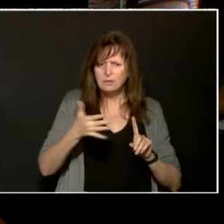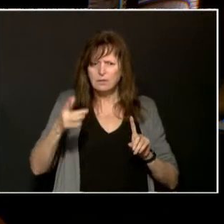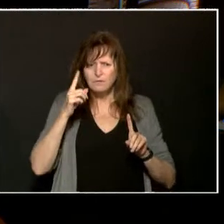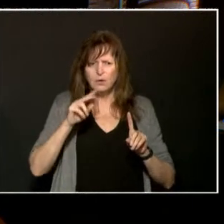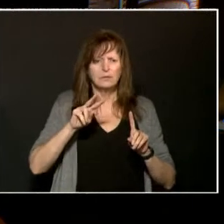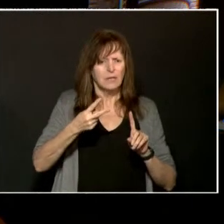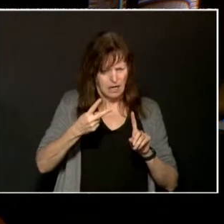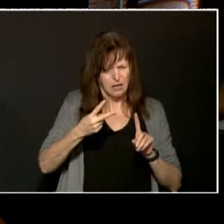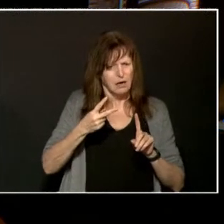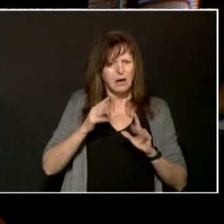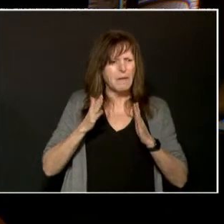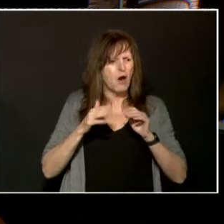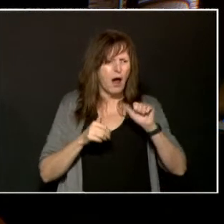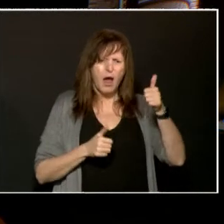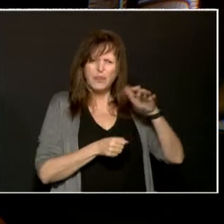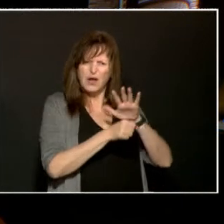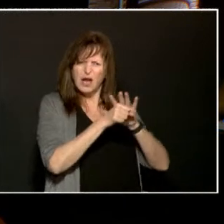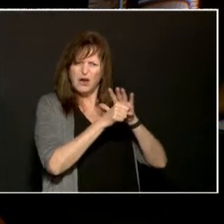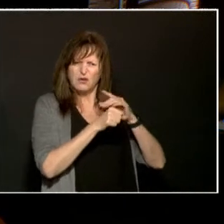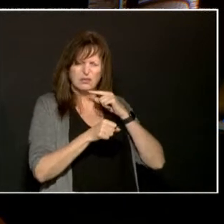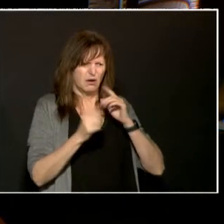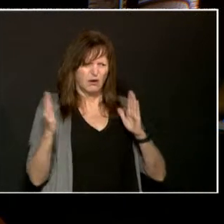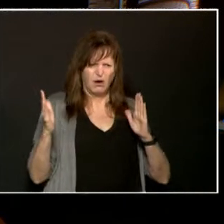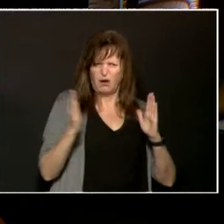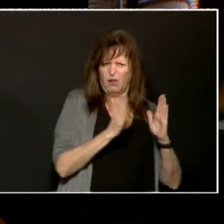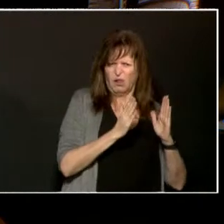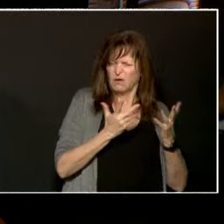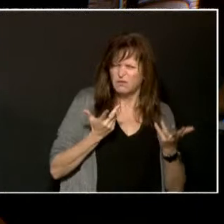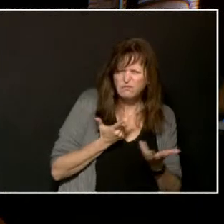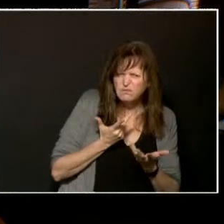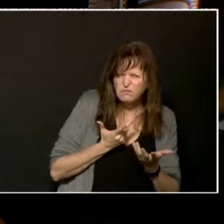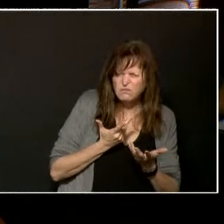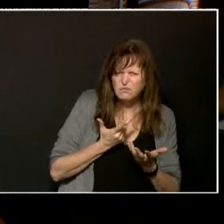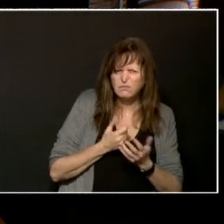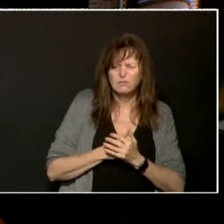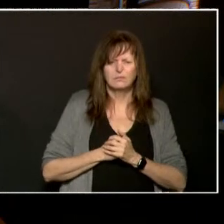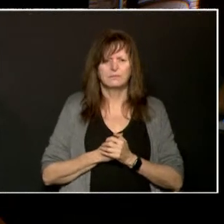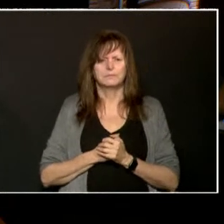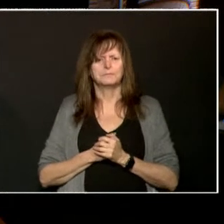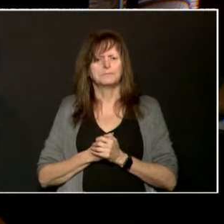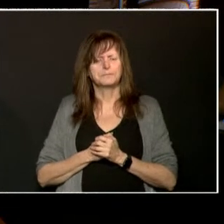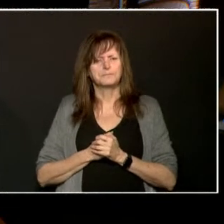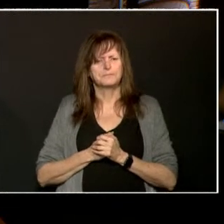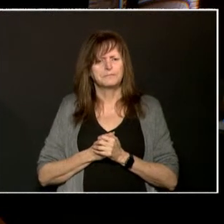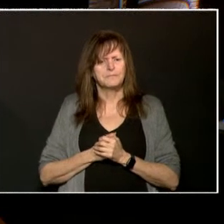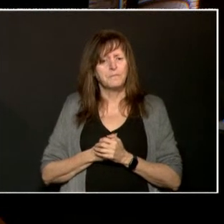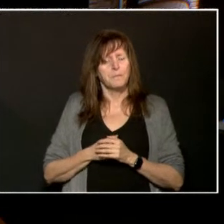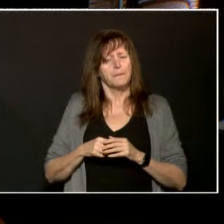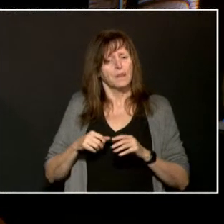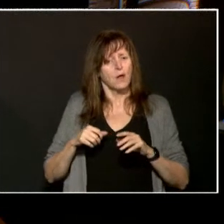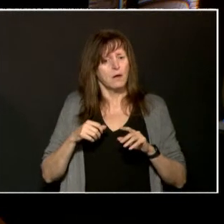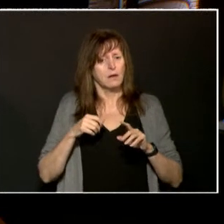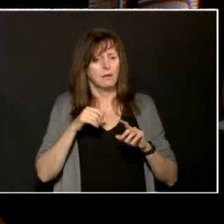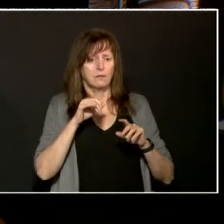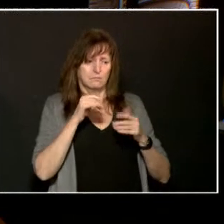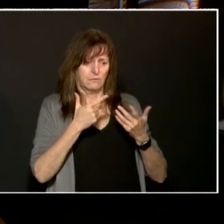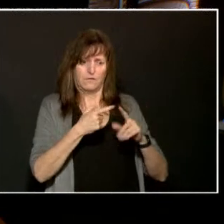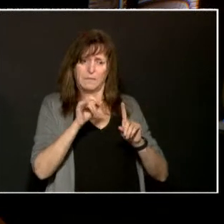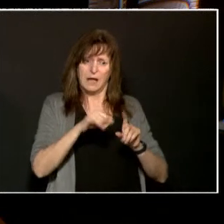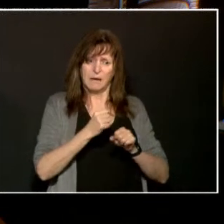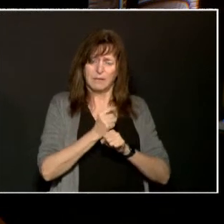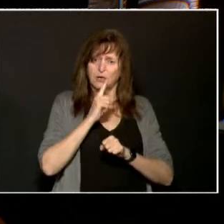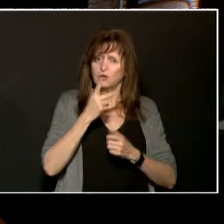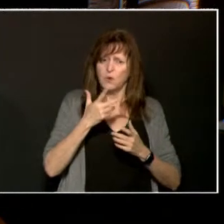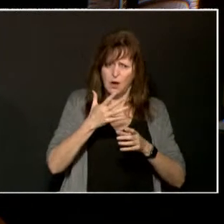jurisdictions. From the perspective of, getting those second doses in arms and the sort of the population health